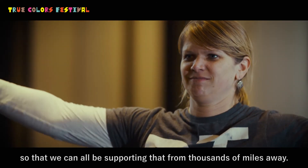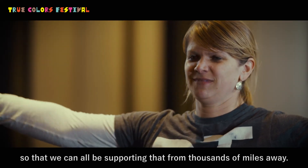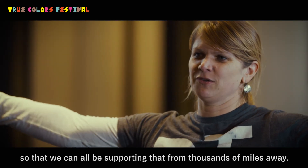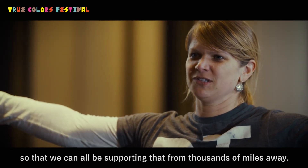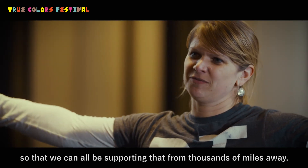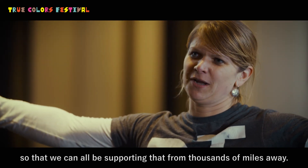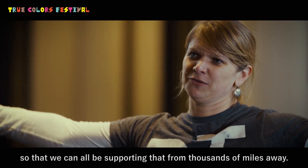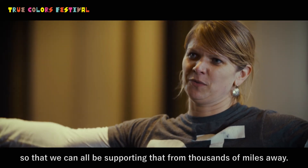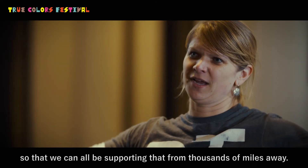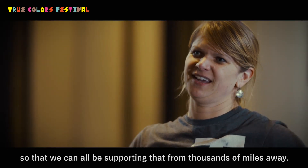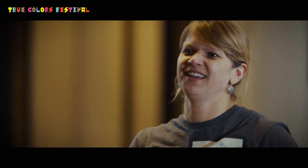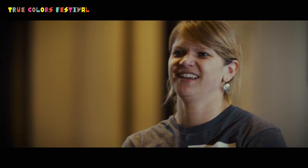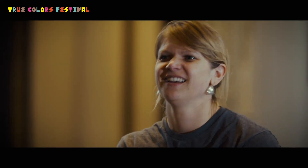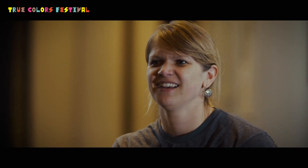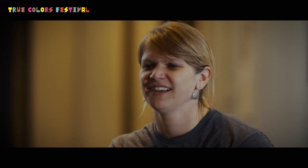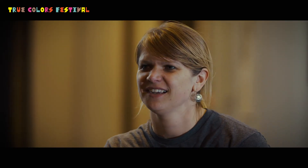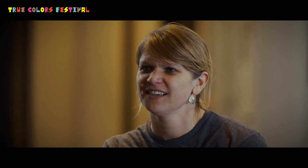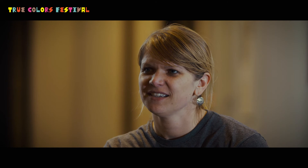thousands of miles away.